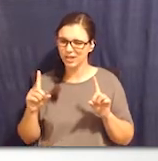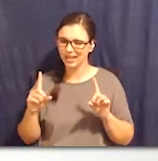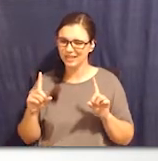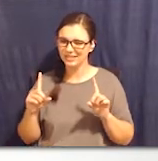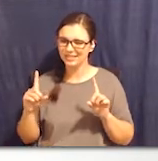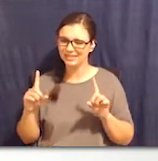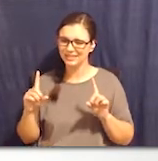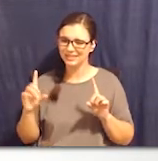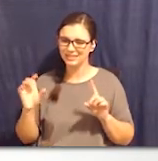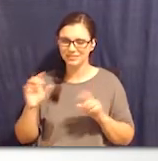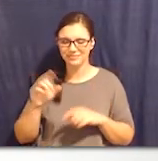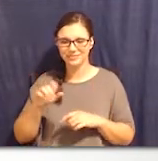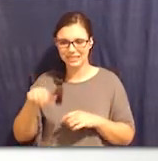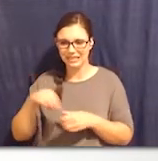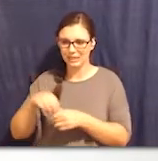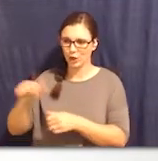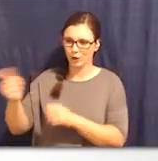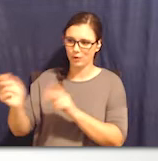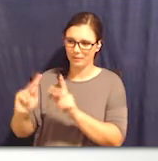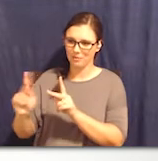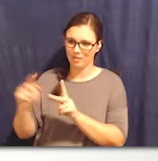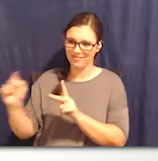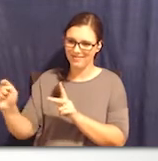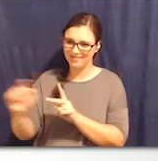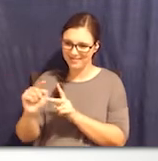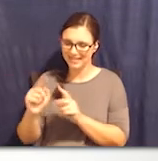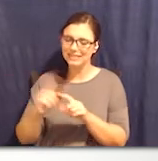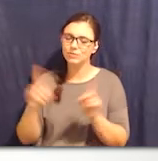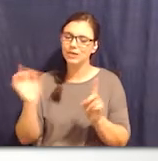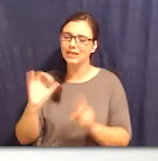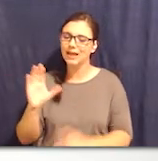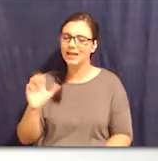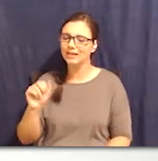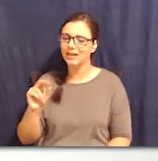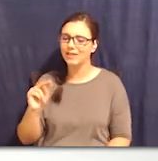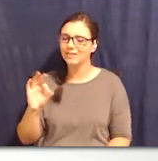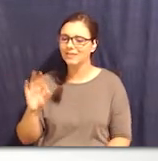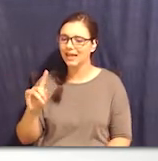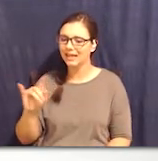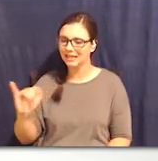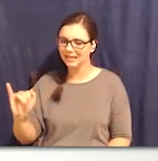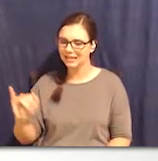And accepting differences in others, different like confetti.